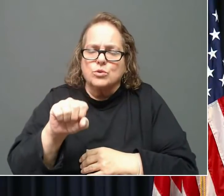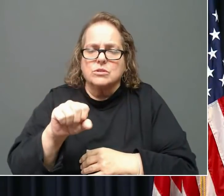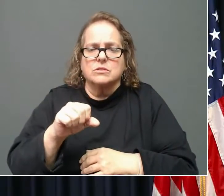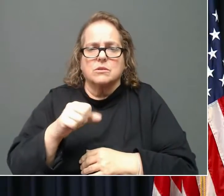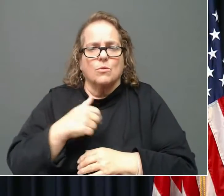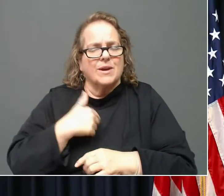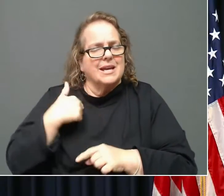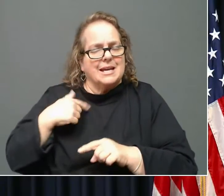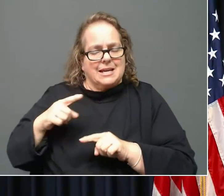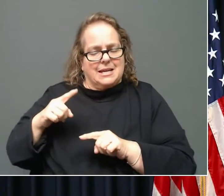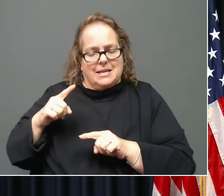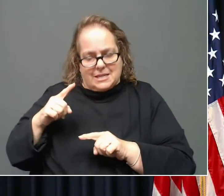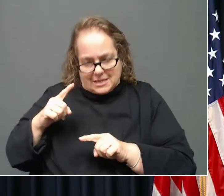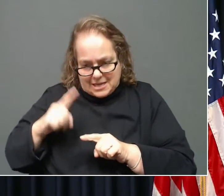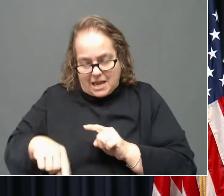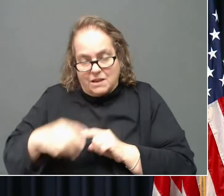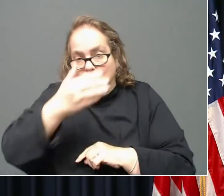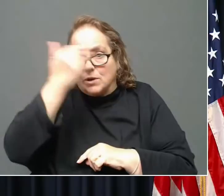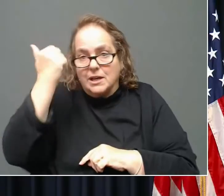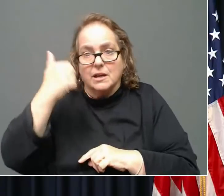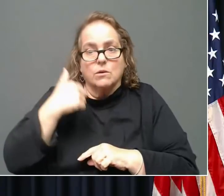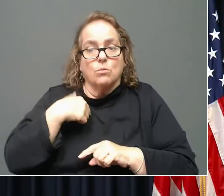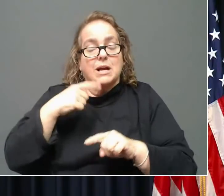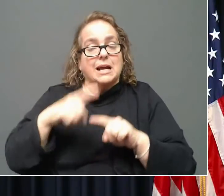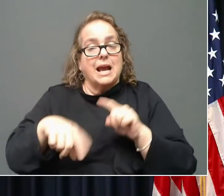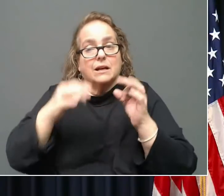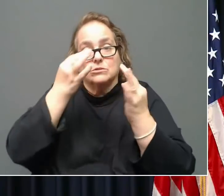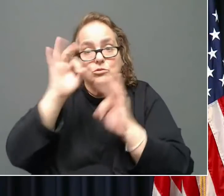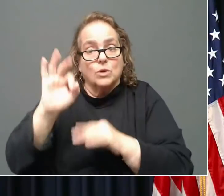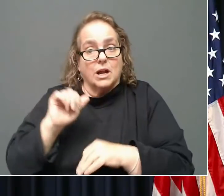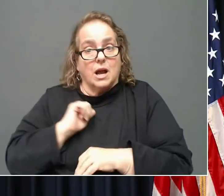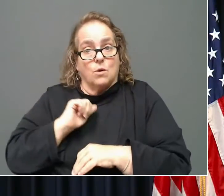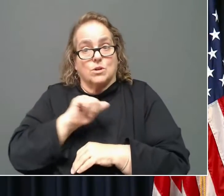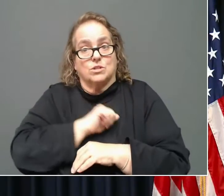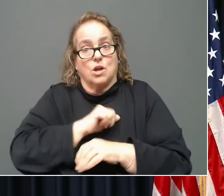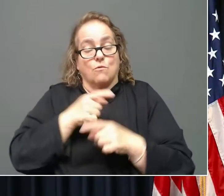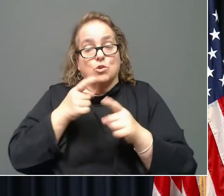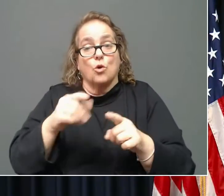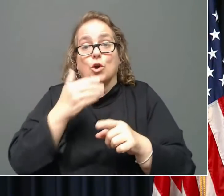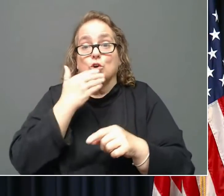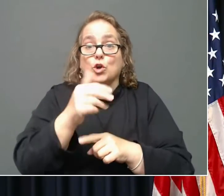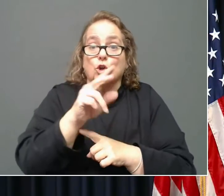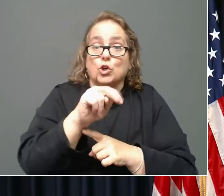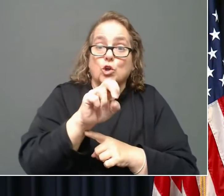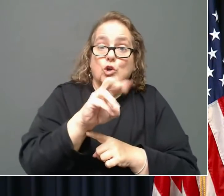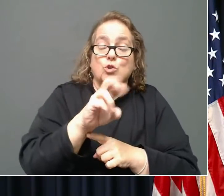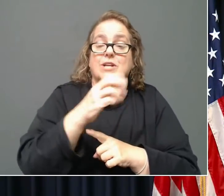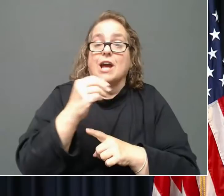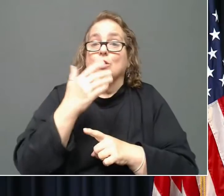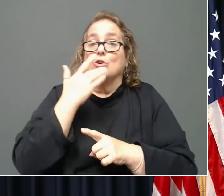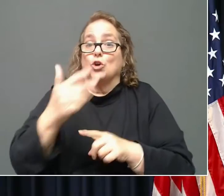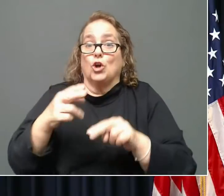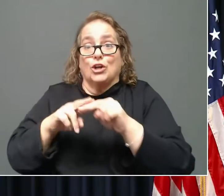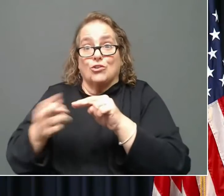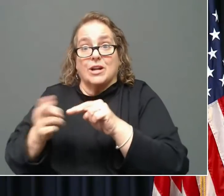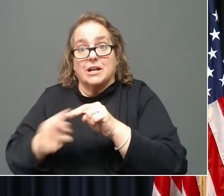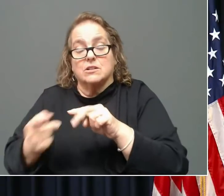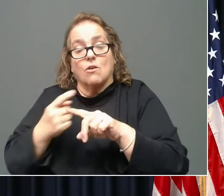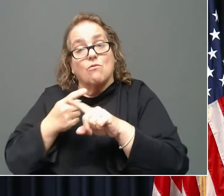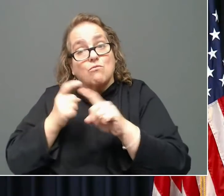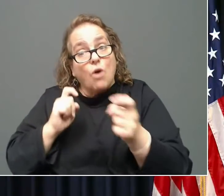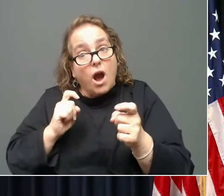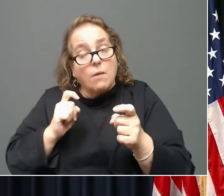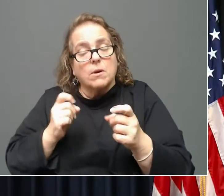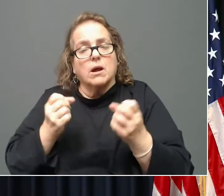we cannot distract ourselves during some good news and some good trends from the tragic loss that